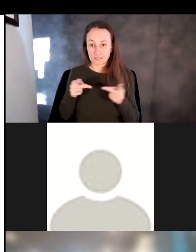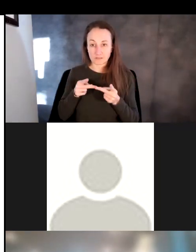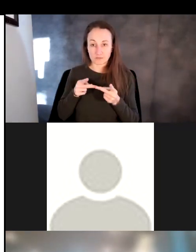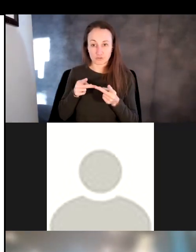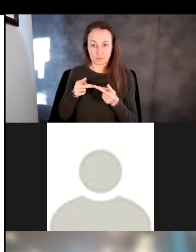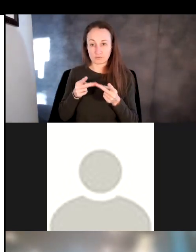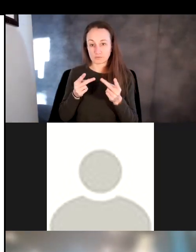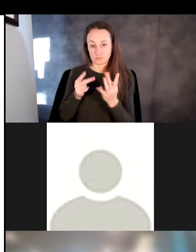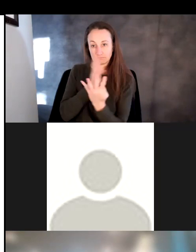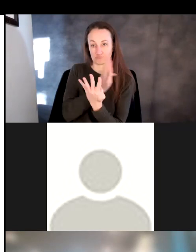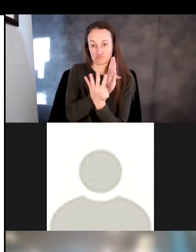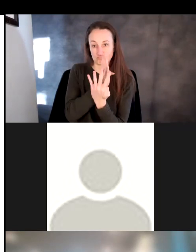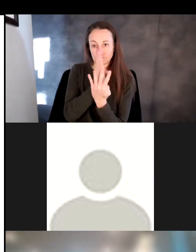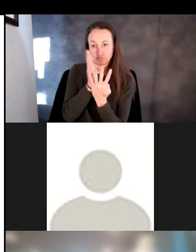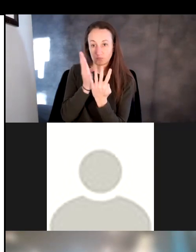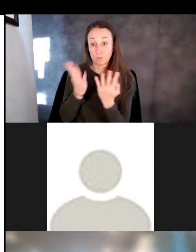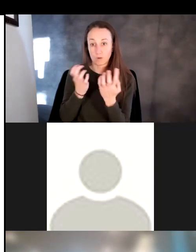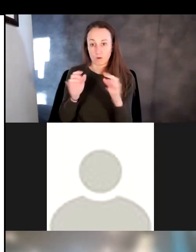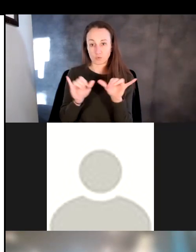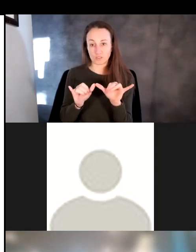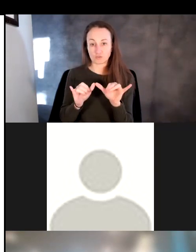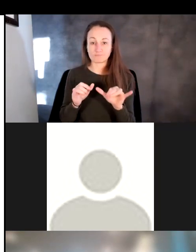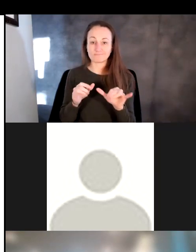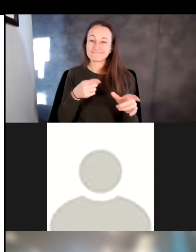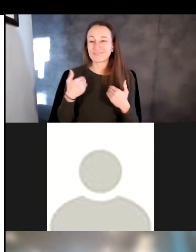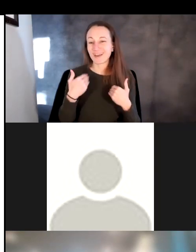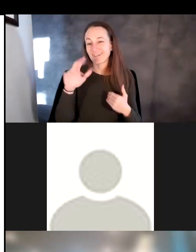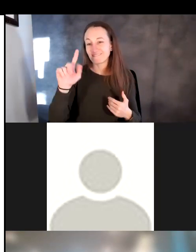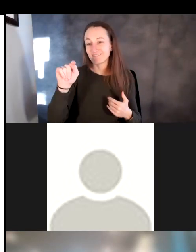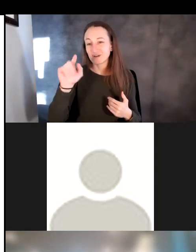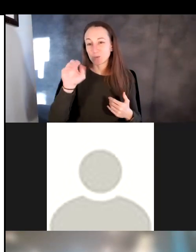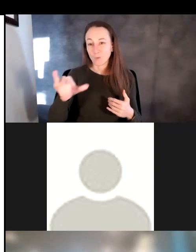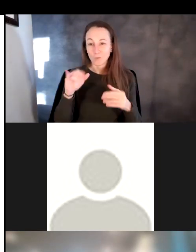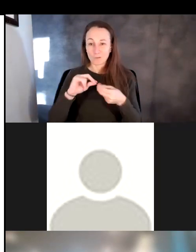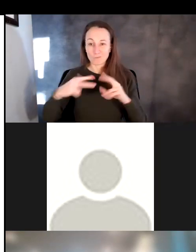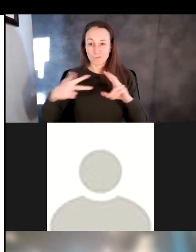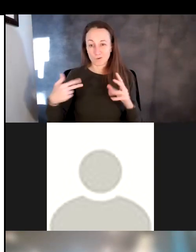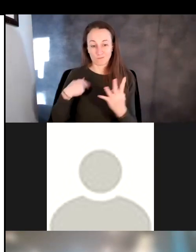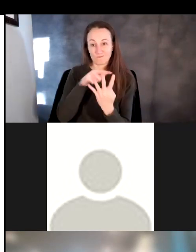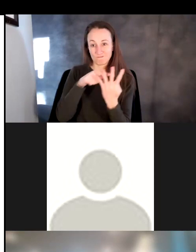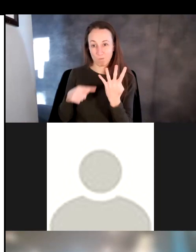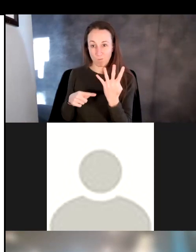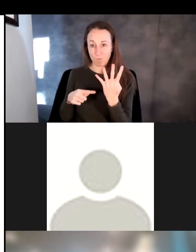to engineer at. So say we have this toy protein up here, those 4 positions that we might